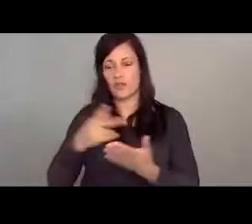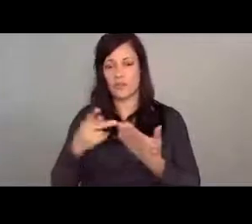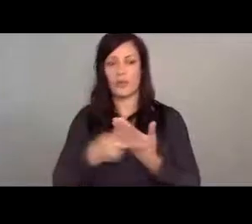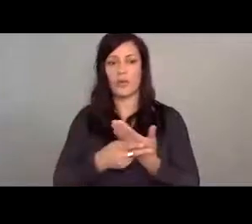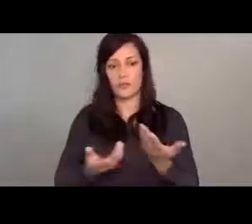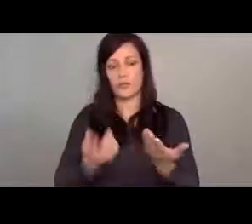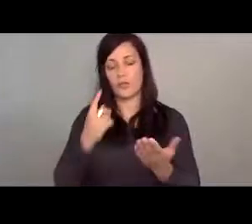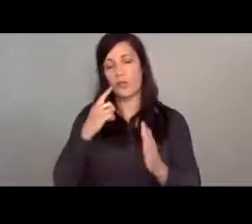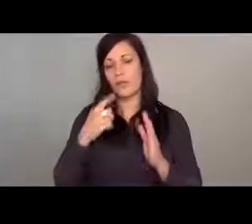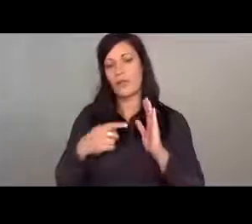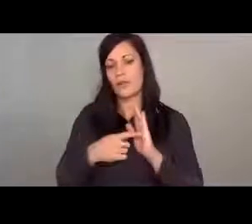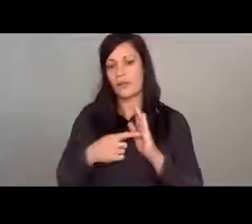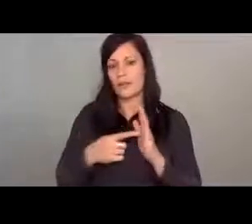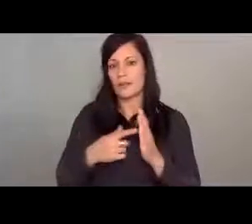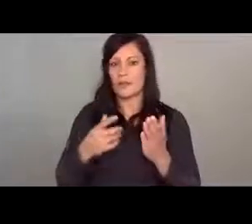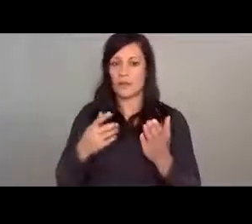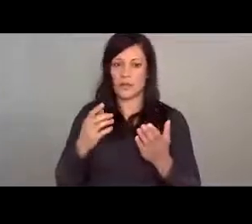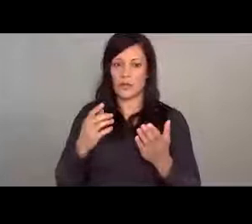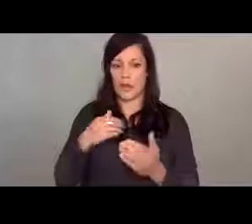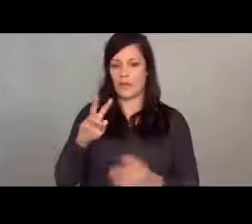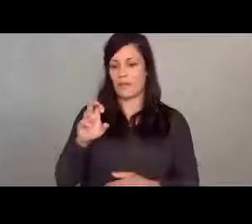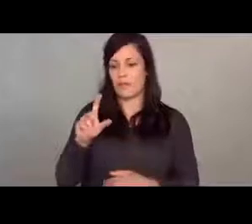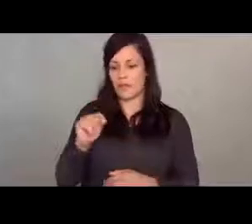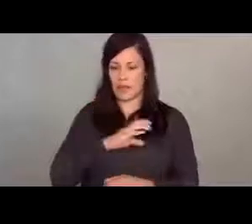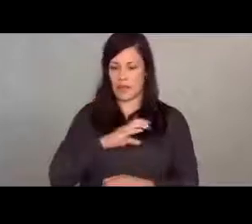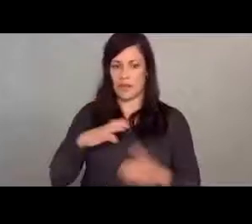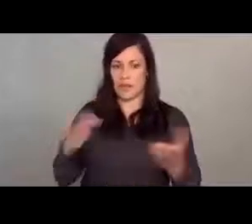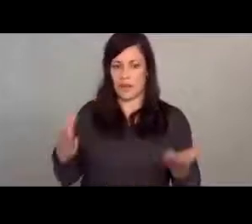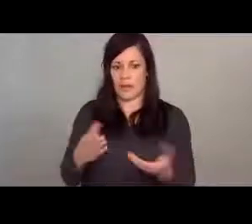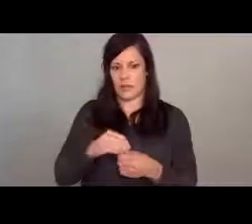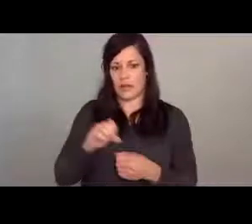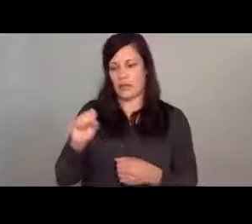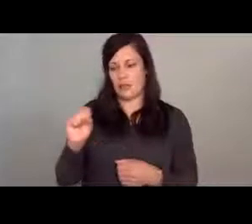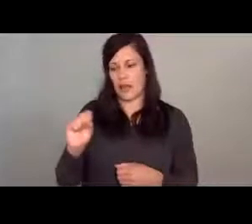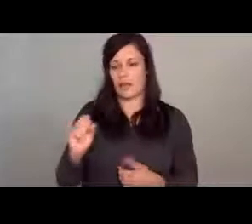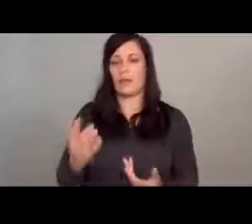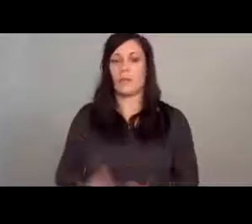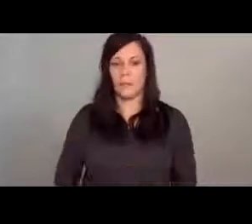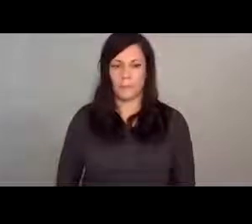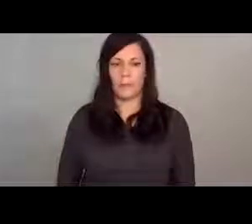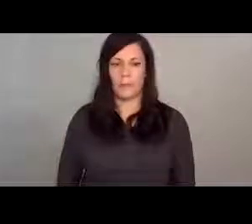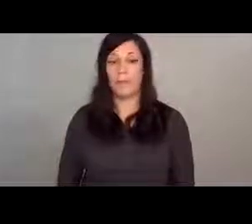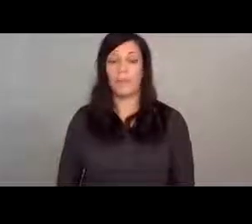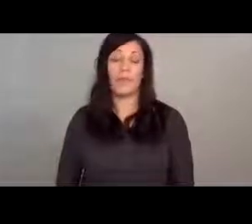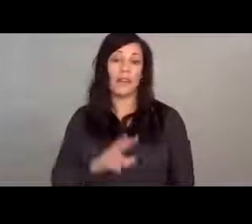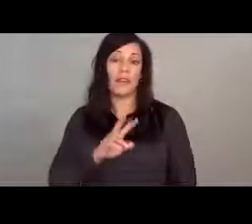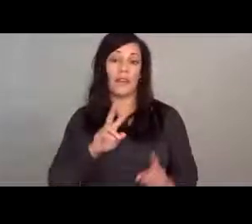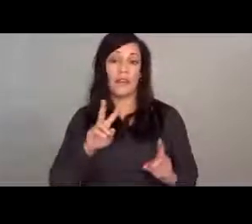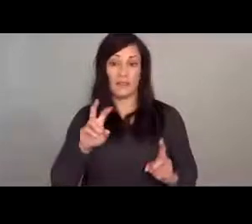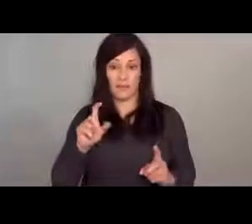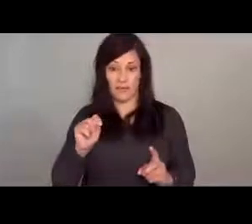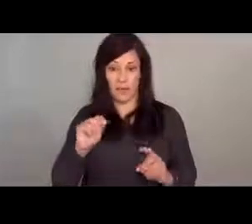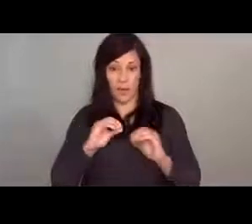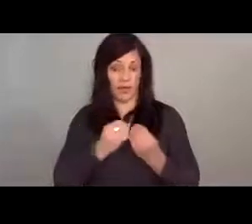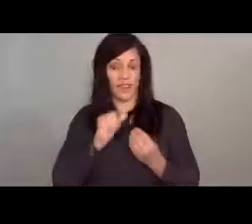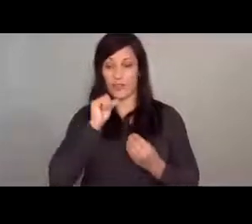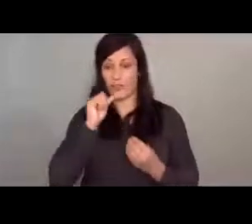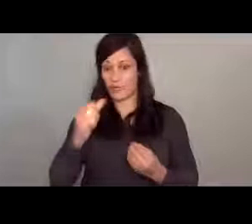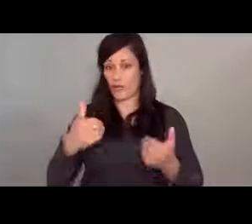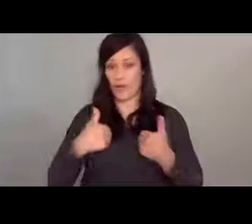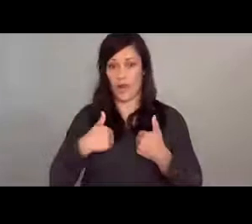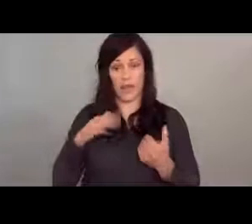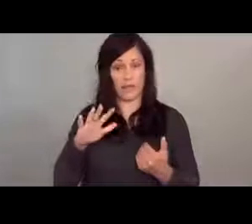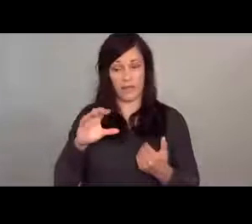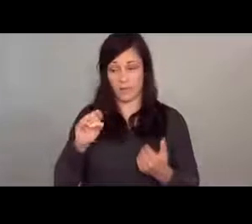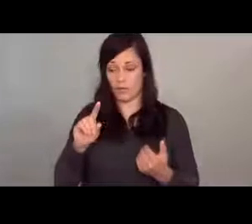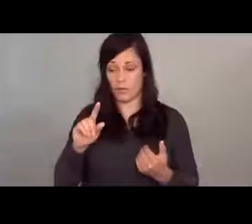Veterans Committee here in Seattle. And veterans orgs that do not have 501c3 status are not